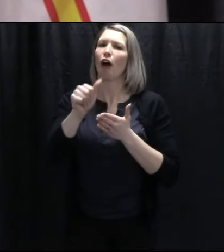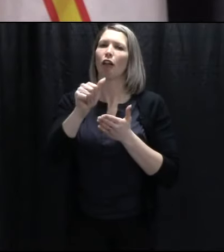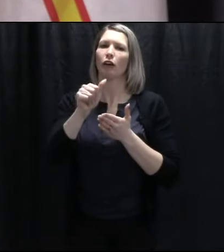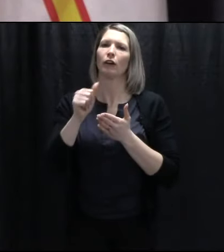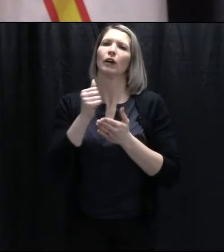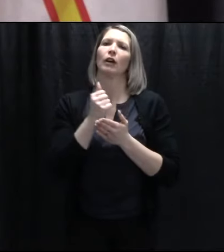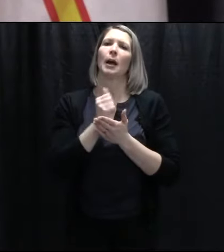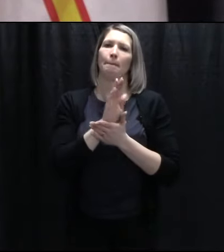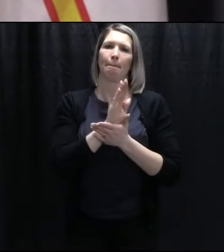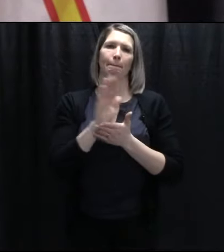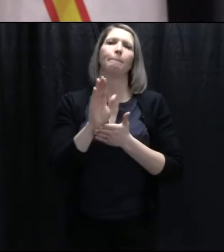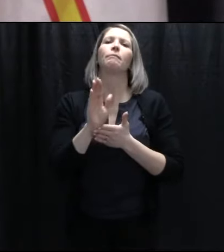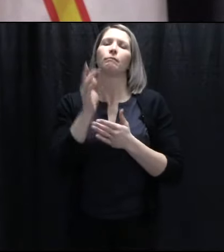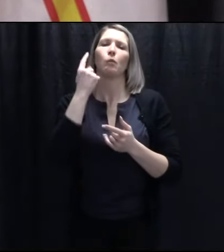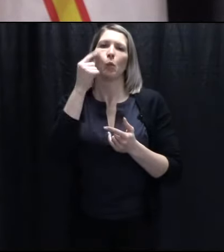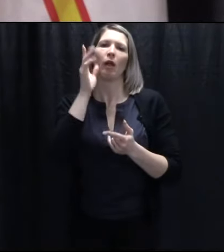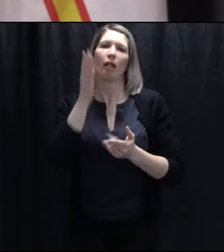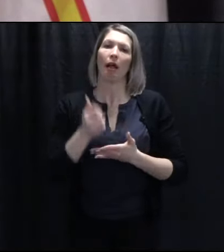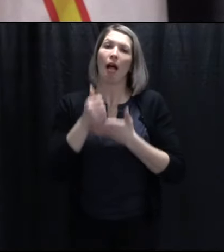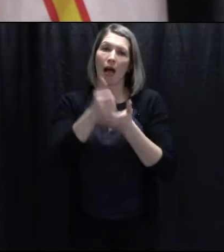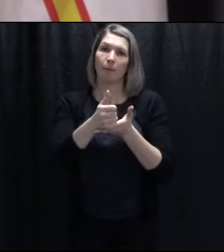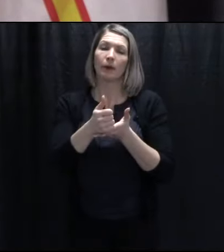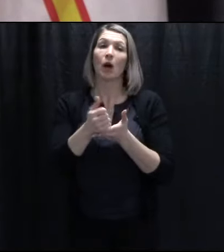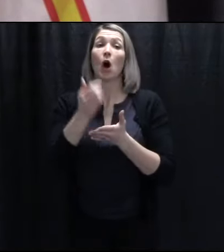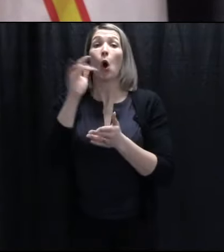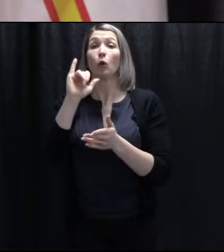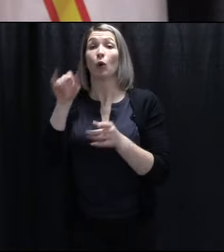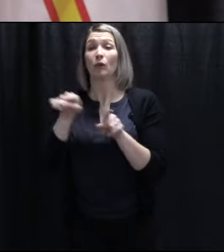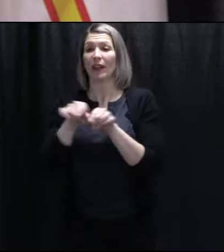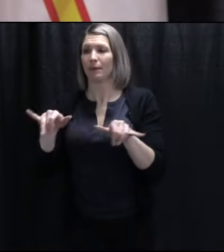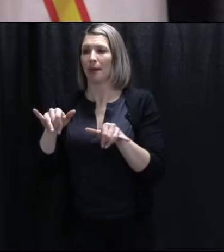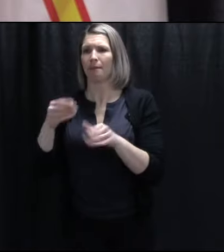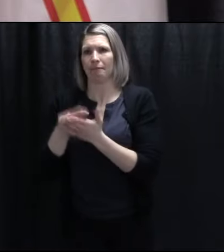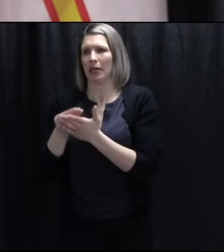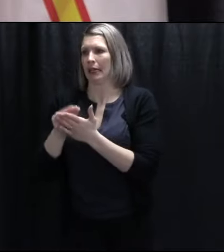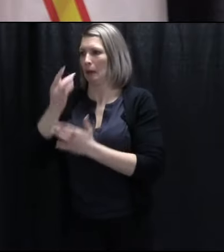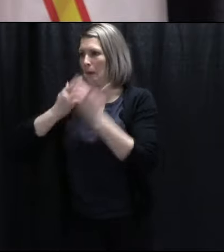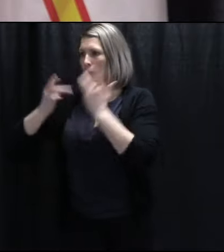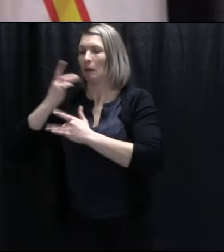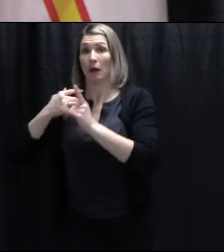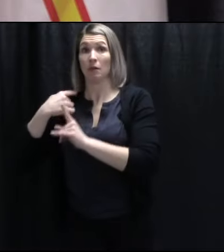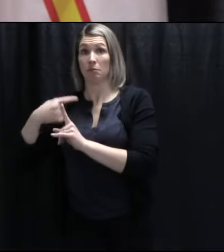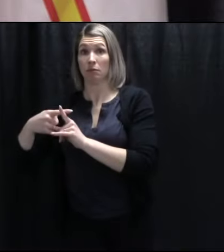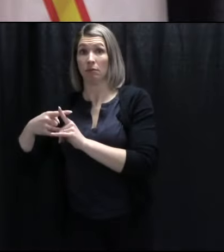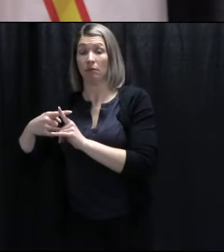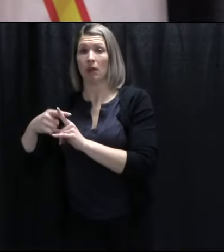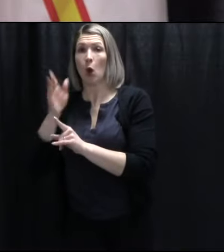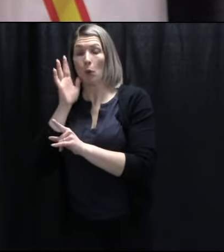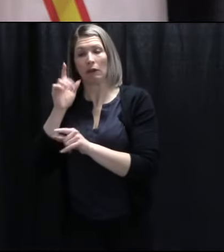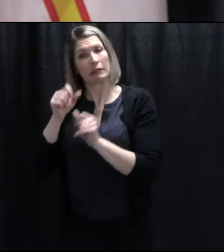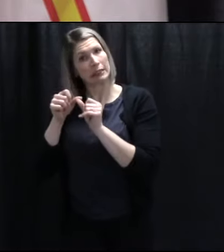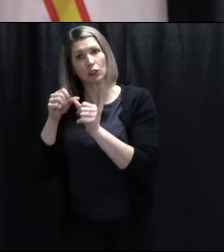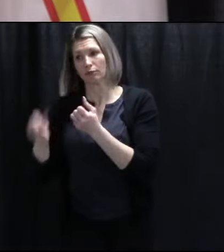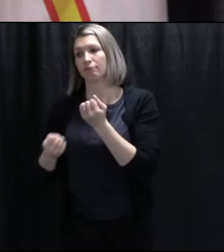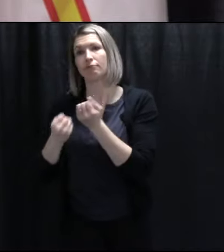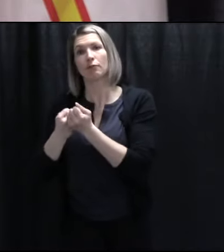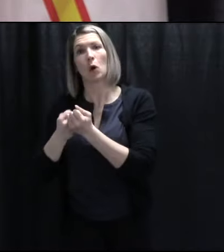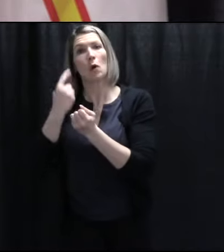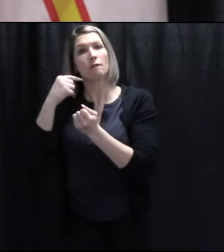revenues that will be lost in our province related to COVID-19. Also recognizing that more will need to be done, support for our